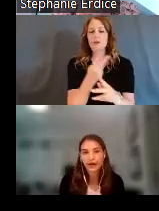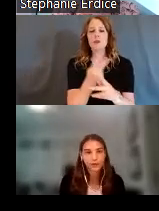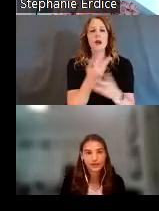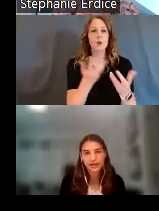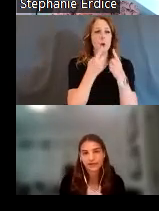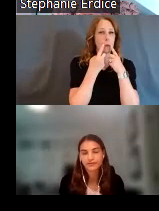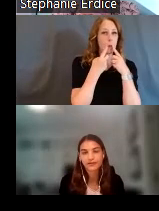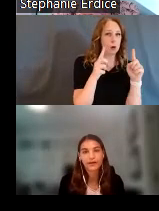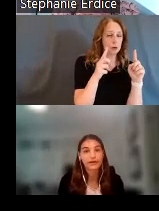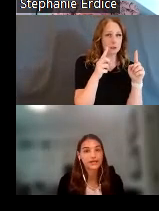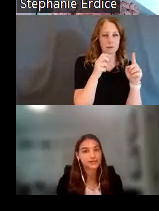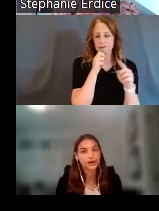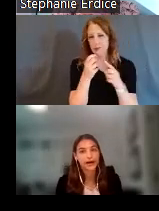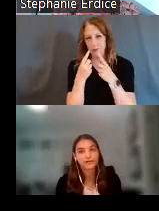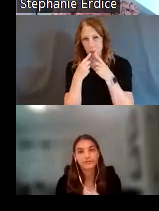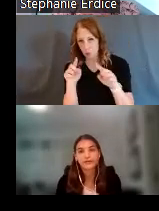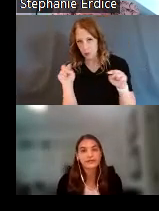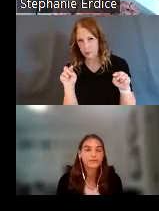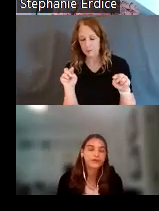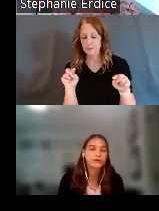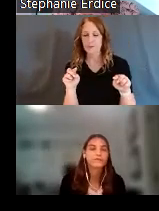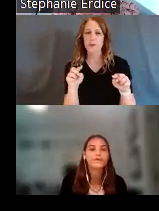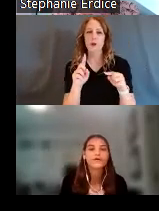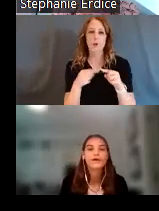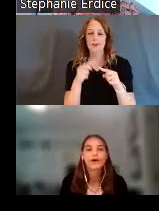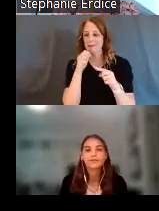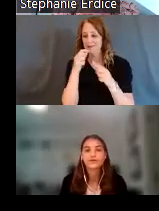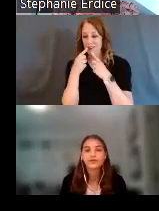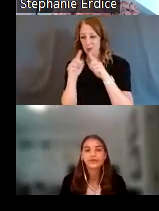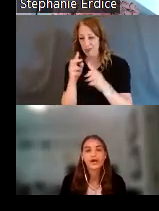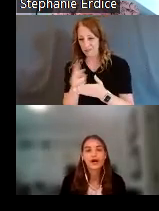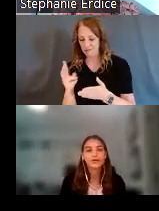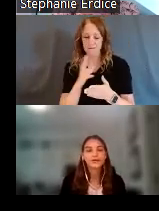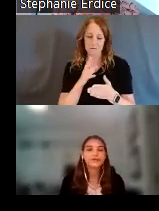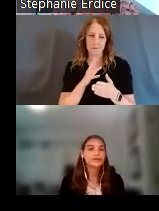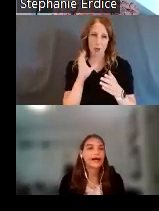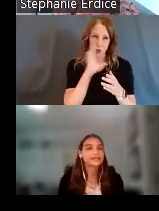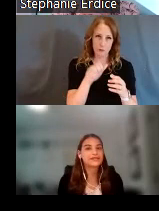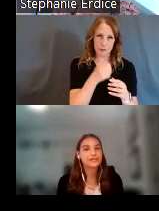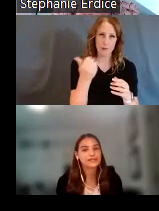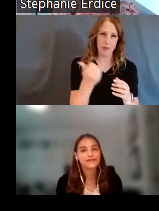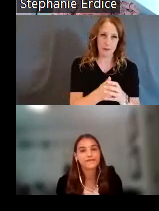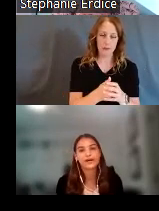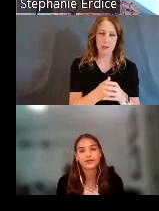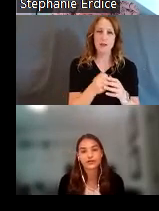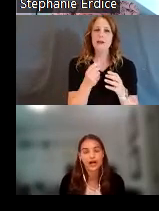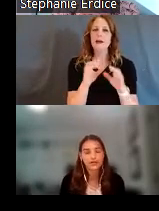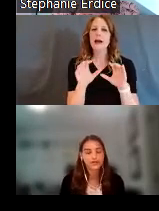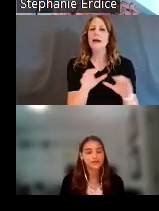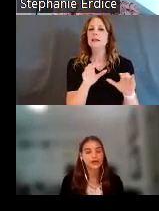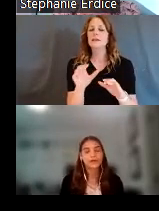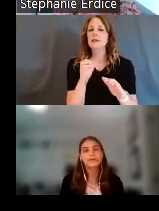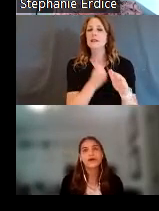for you and what doesn't. And when it doesn't work out, you find something new. So these are like your little activities that fit under